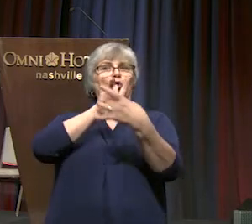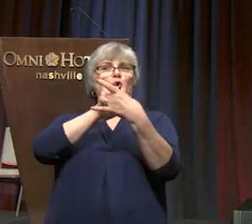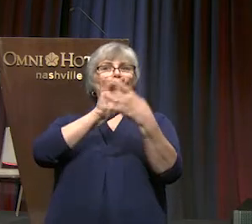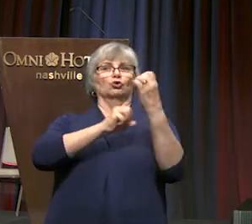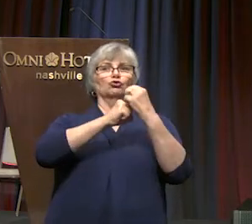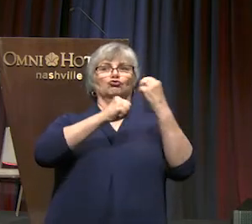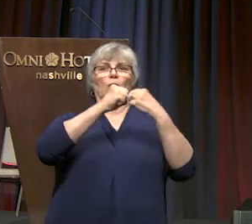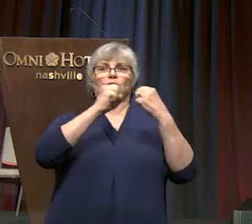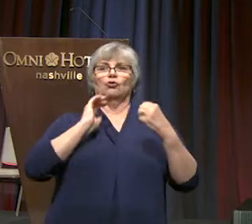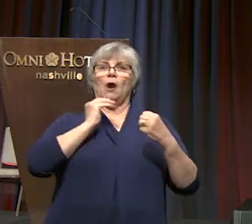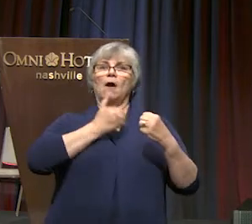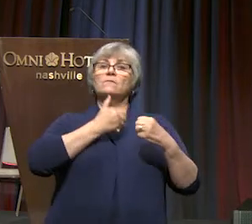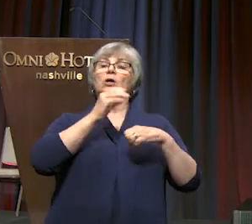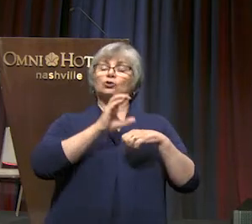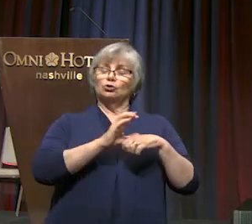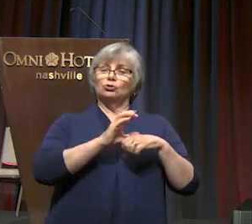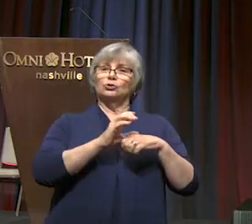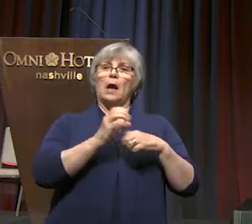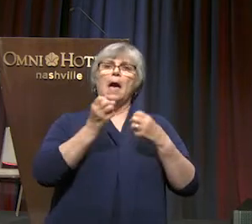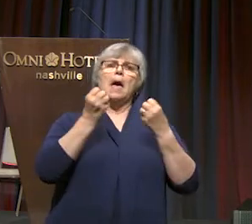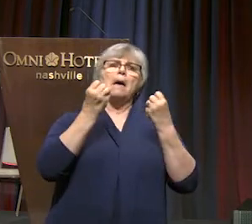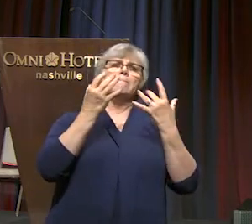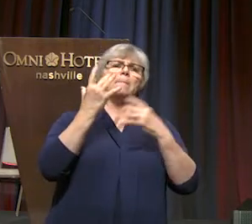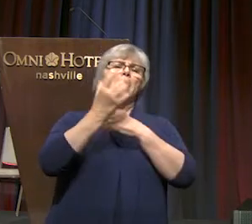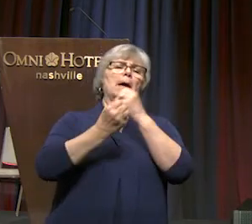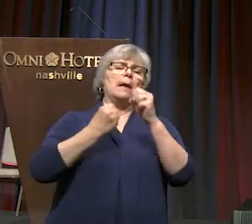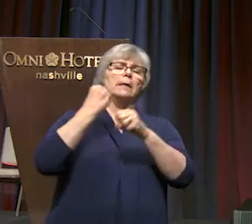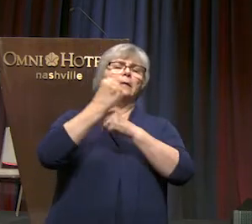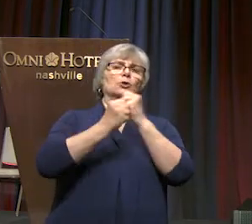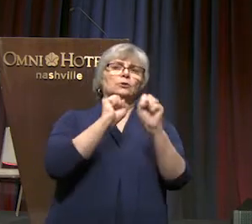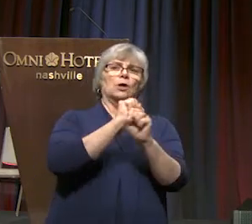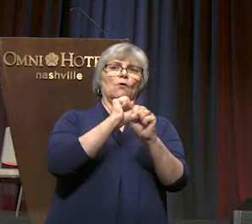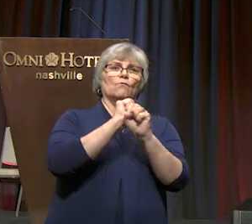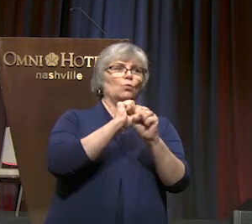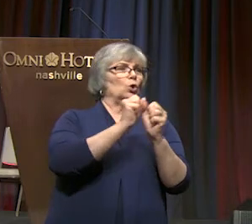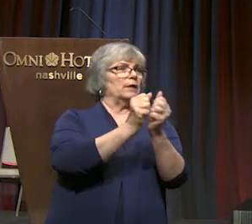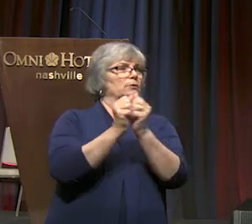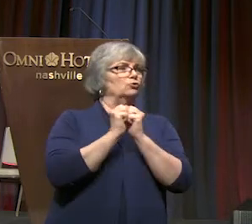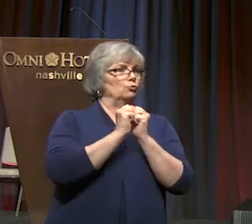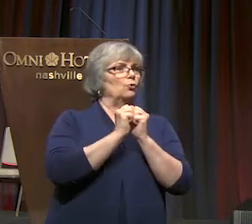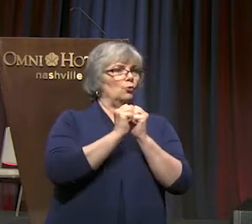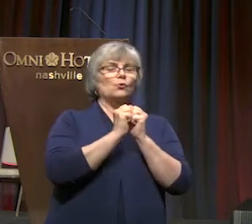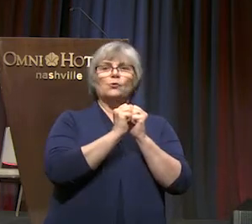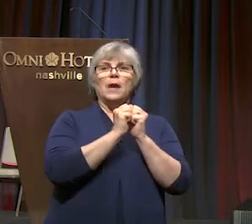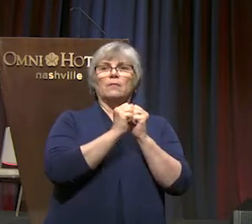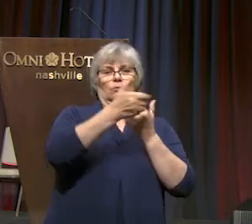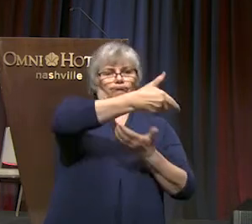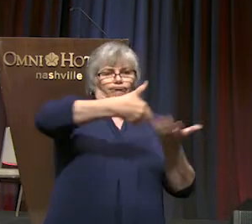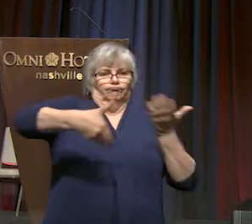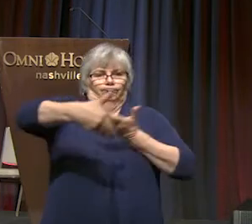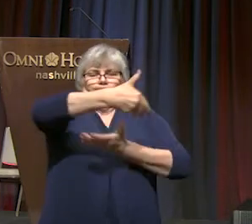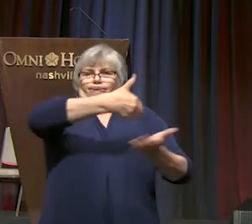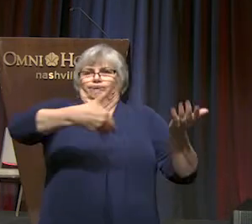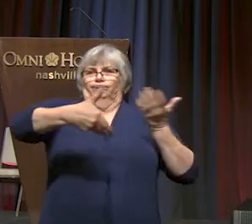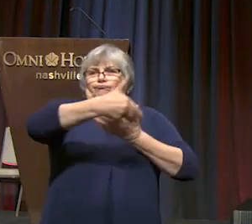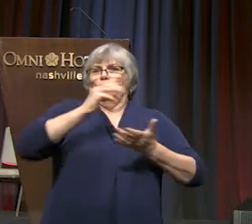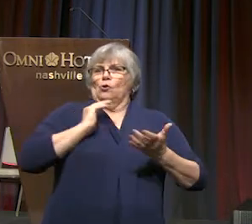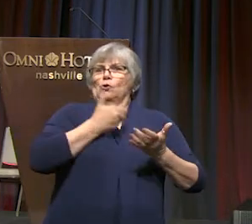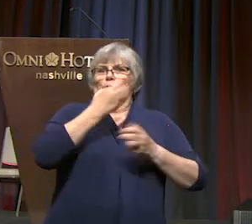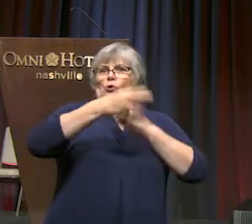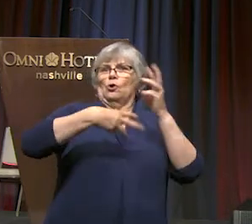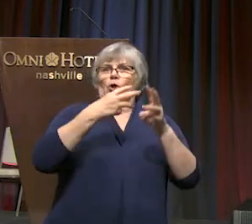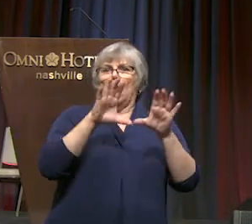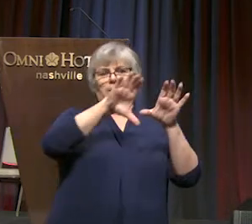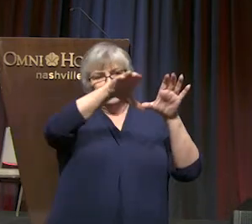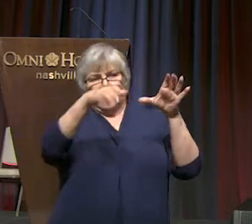church, and many decades of working together across borders on our continent.